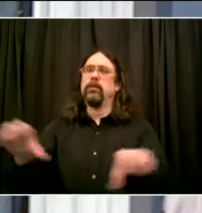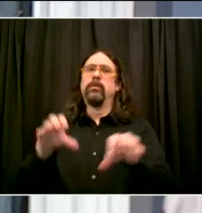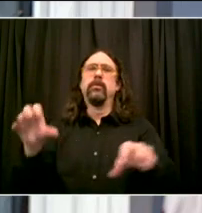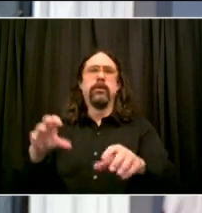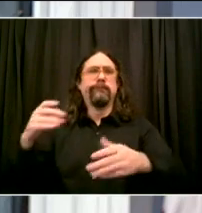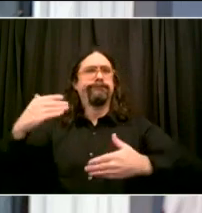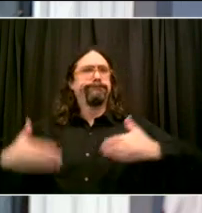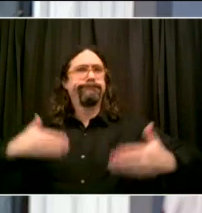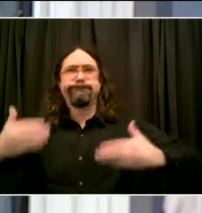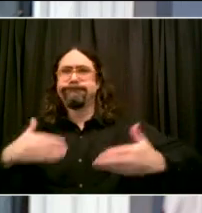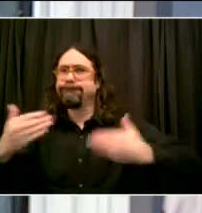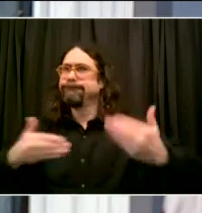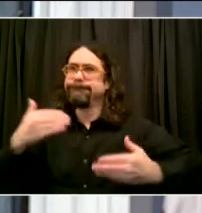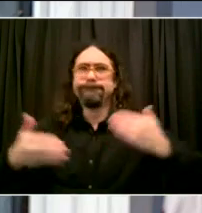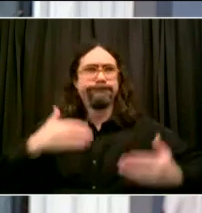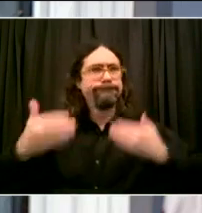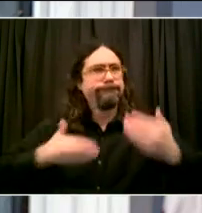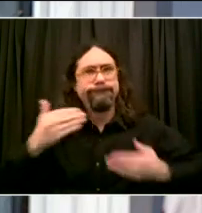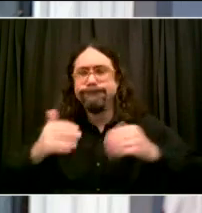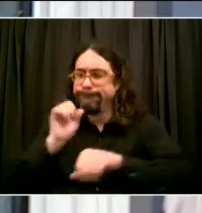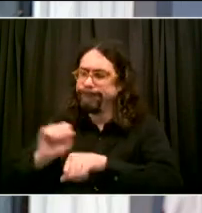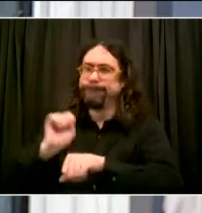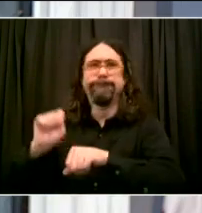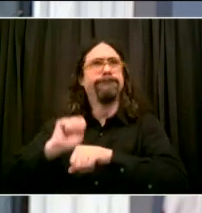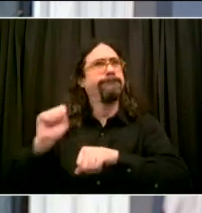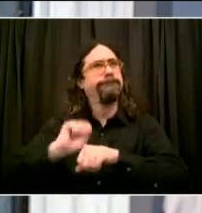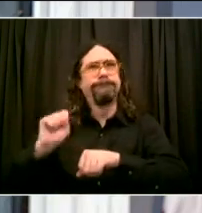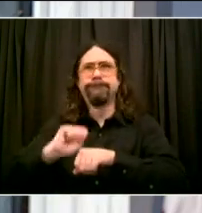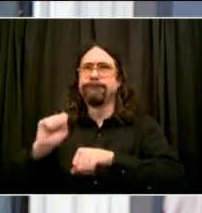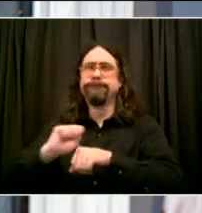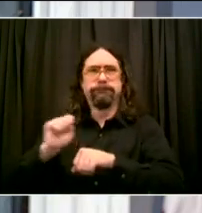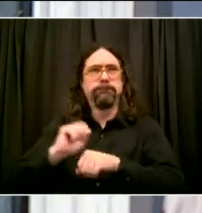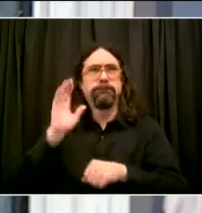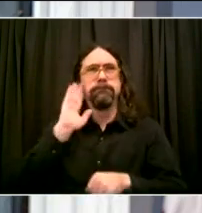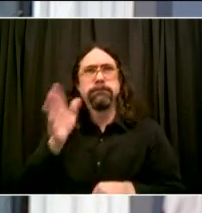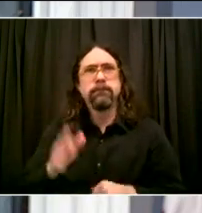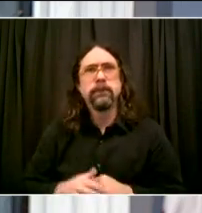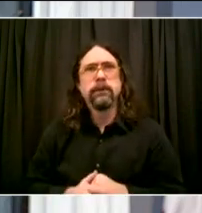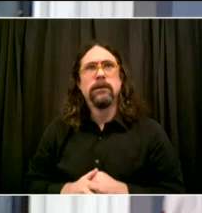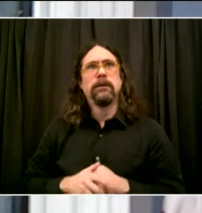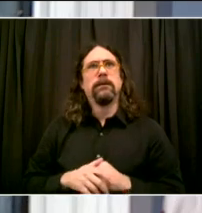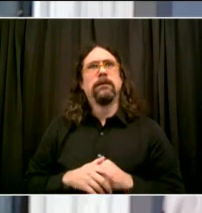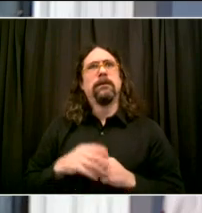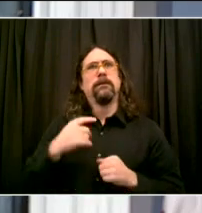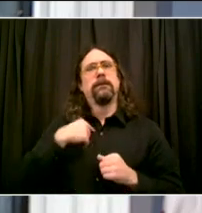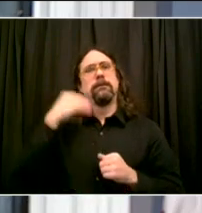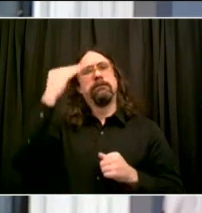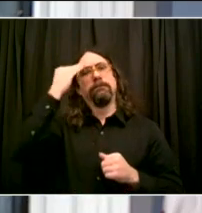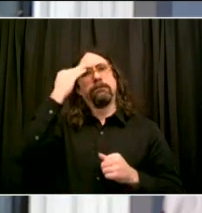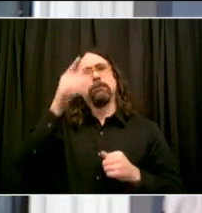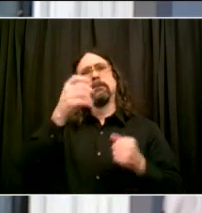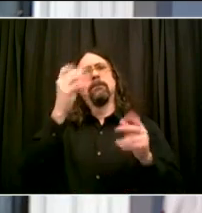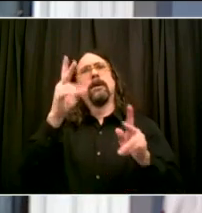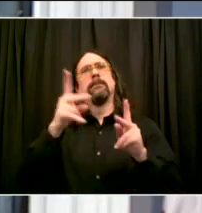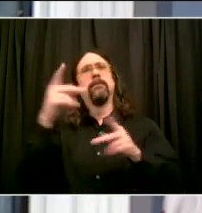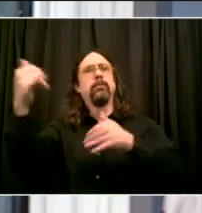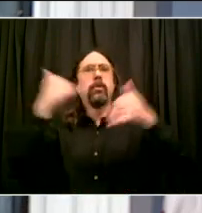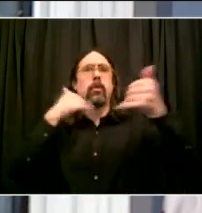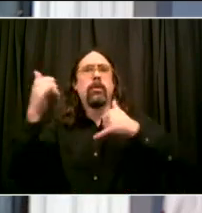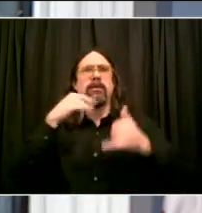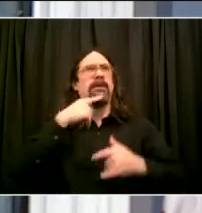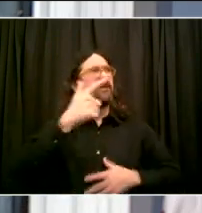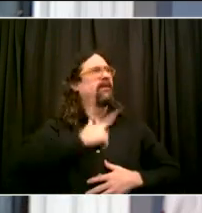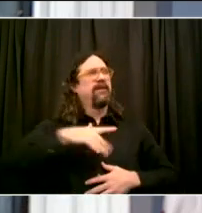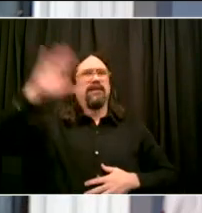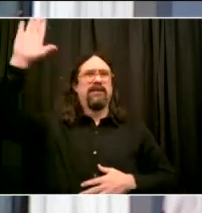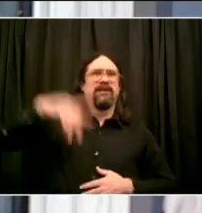use a plow. Yes, you can. We are coming. We're on all snow. We have not taken our foot off the gas, and we'll be continuing to do that all through